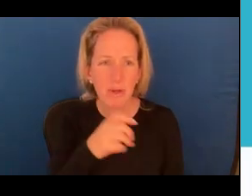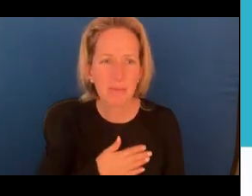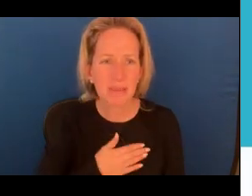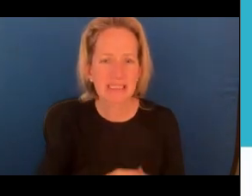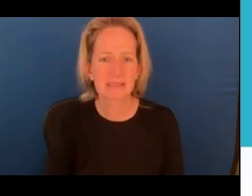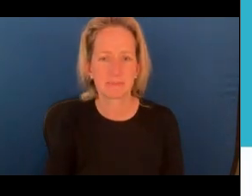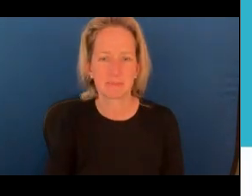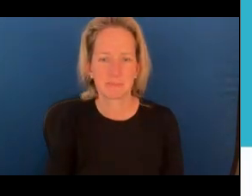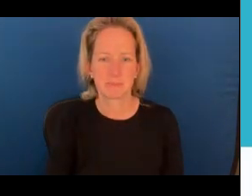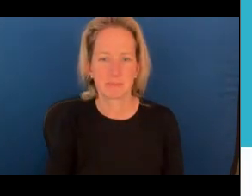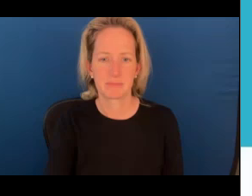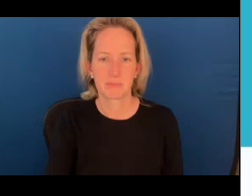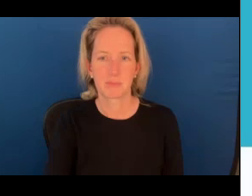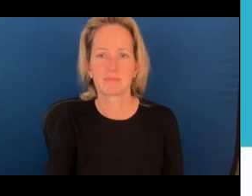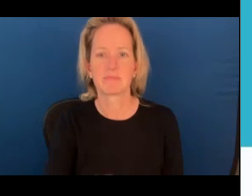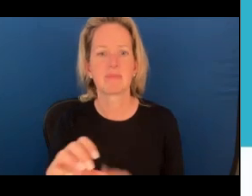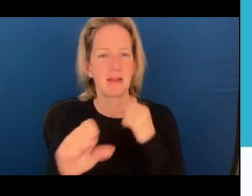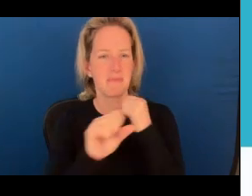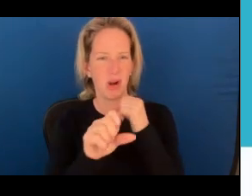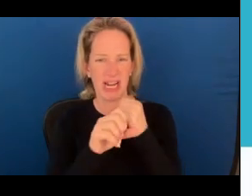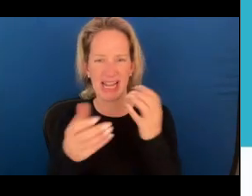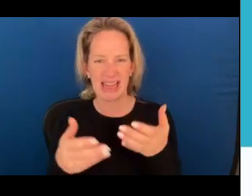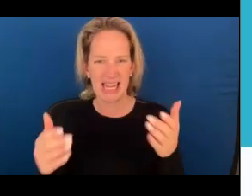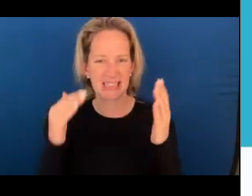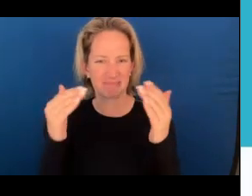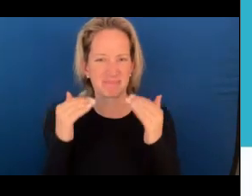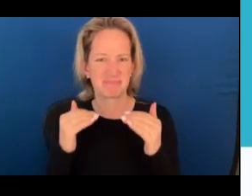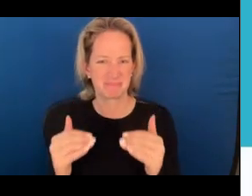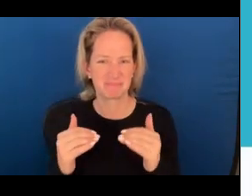Just send them some marketing stuff so we can just jump to the next slide.